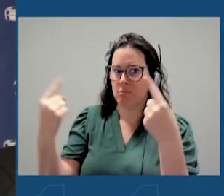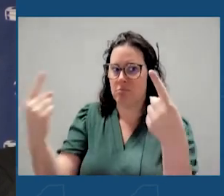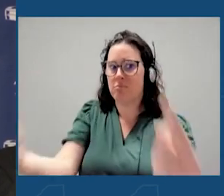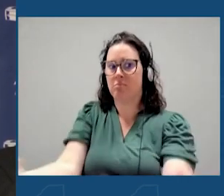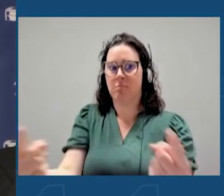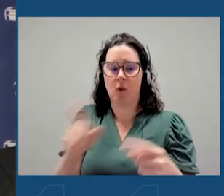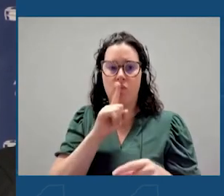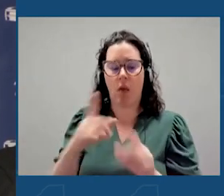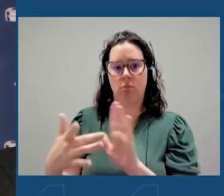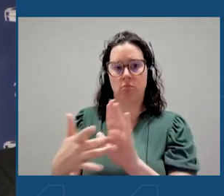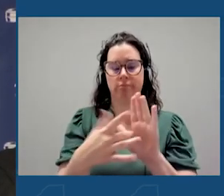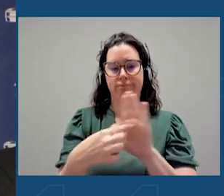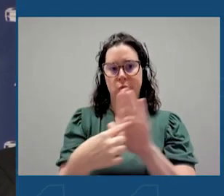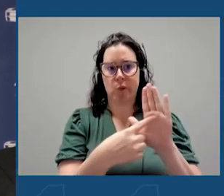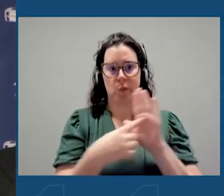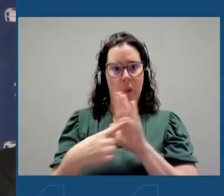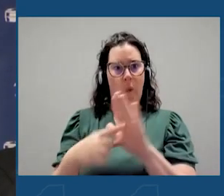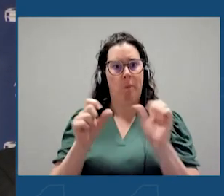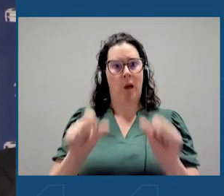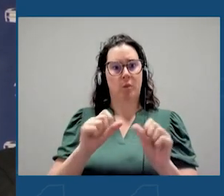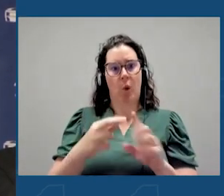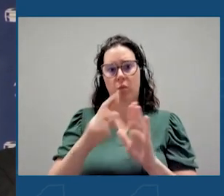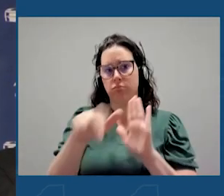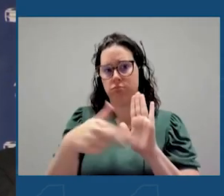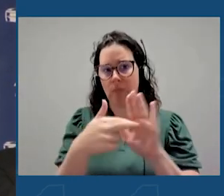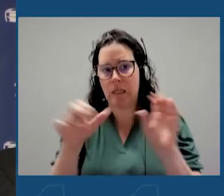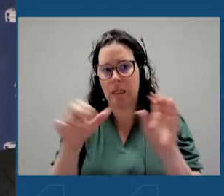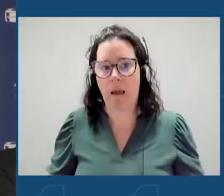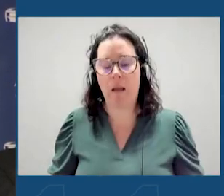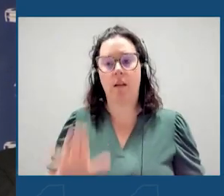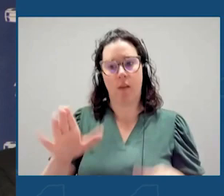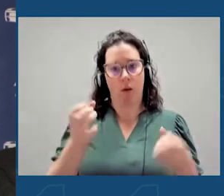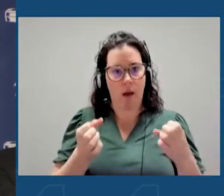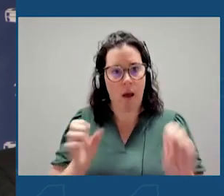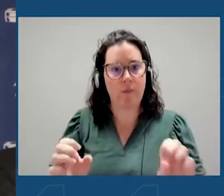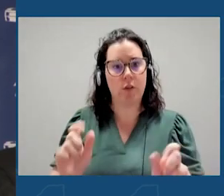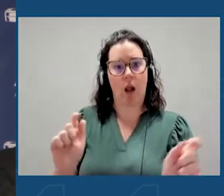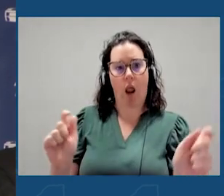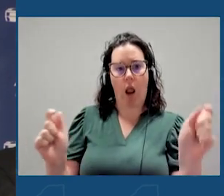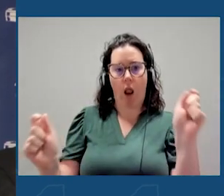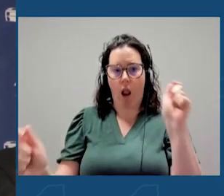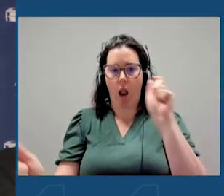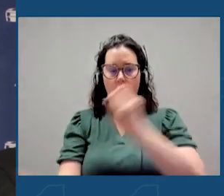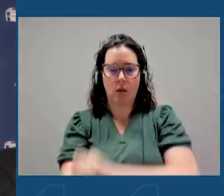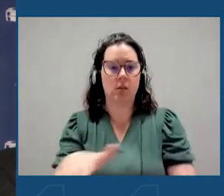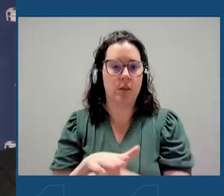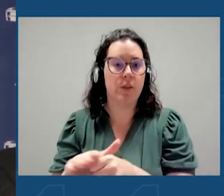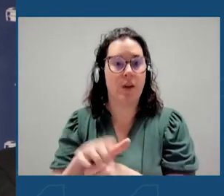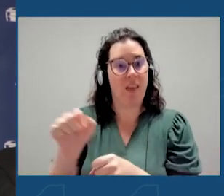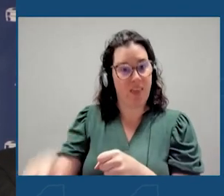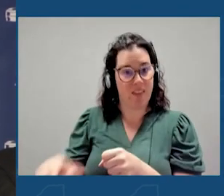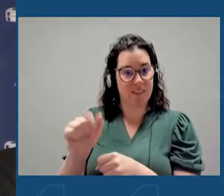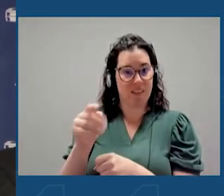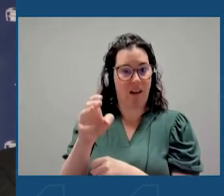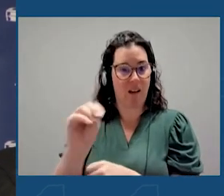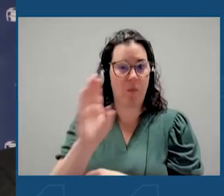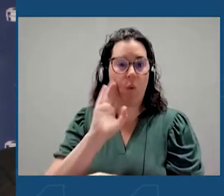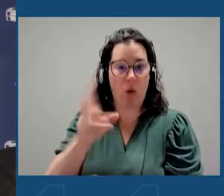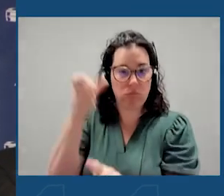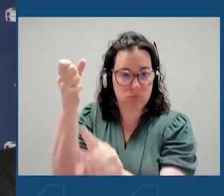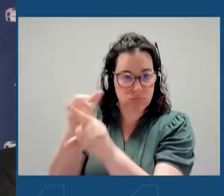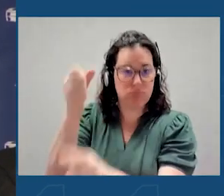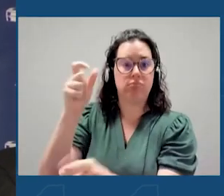be. Their efforts have revitalized Western New York, and this stadium will be a part of that revitalization.